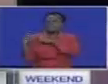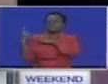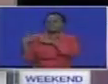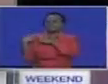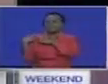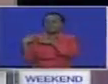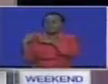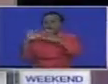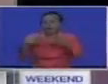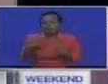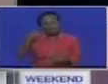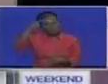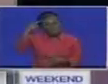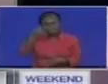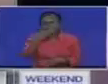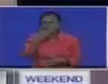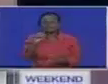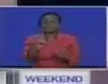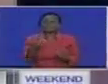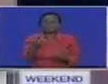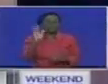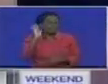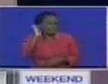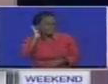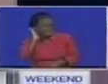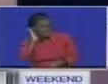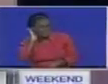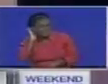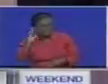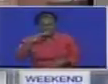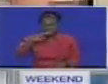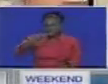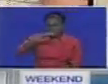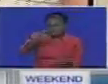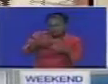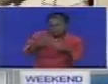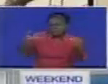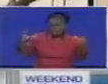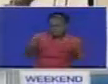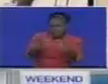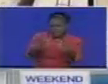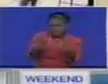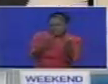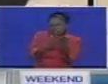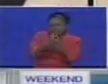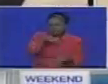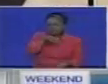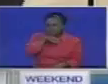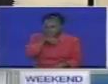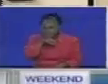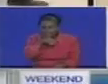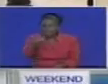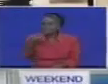who the black men were. Actually, if you listened to the speech which came from the party, through the party leader, he